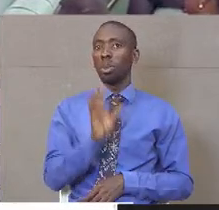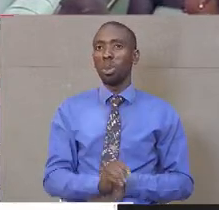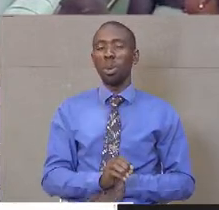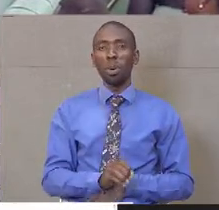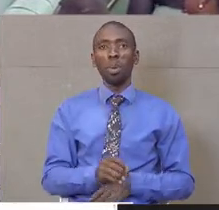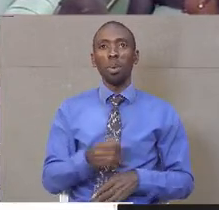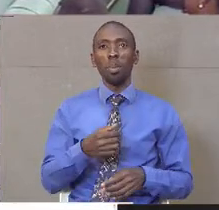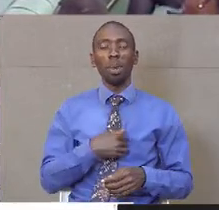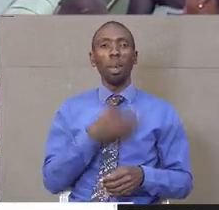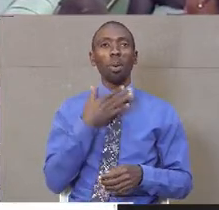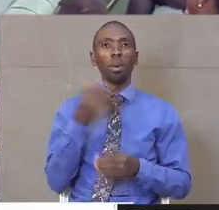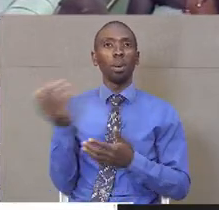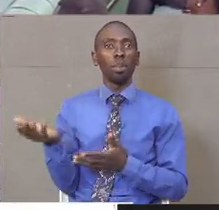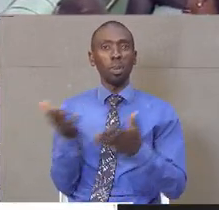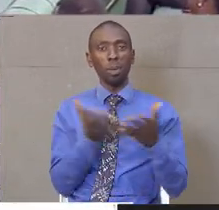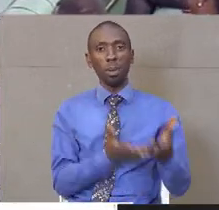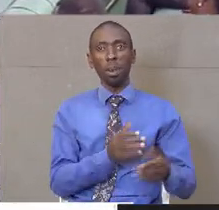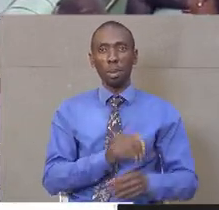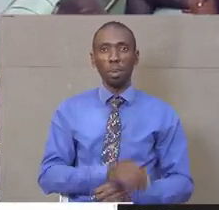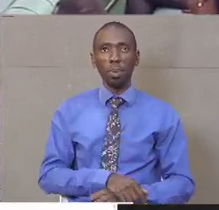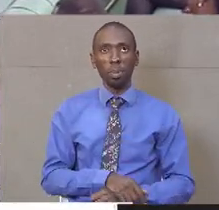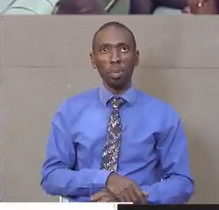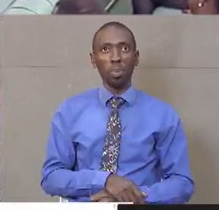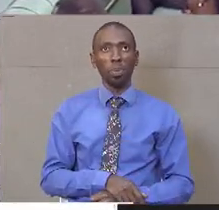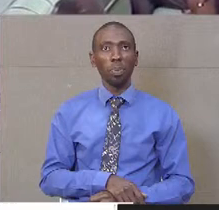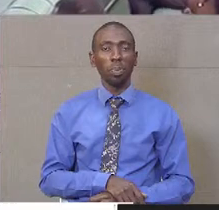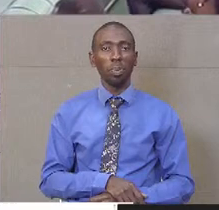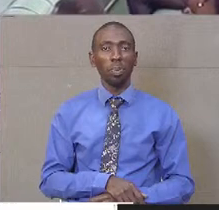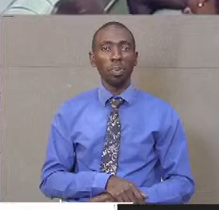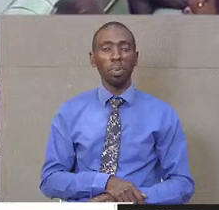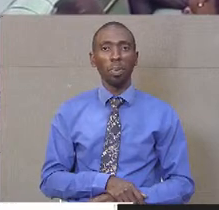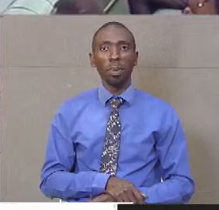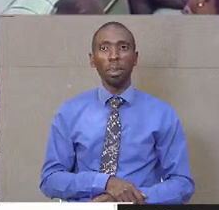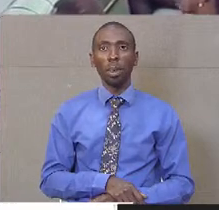I wanted to bring it. I haven't concluded.